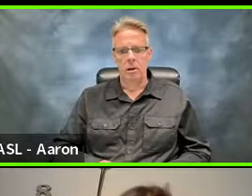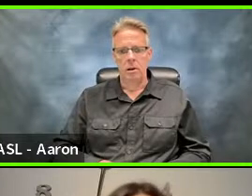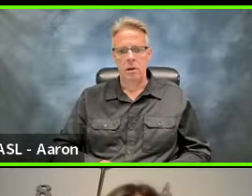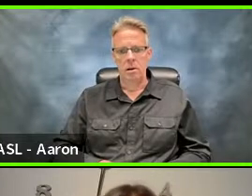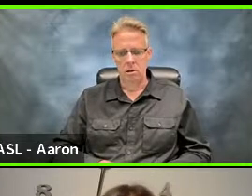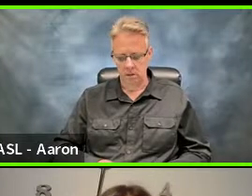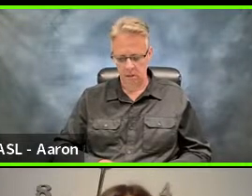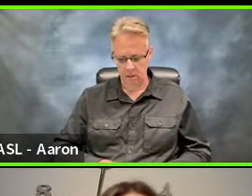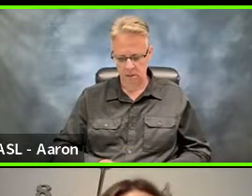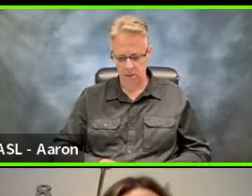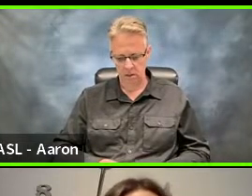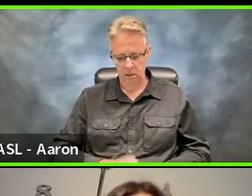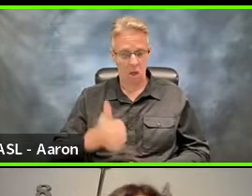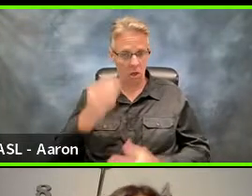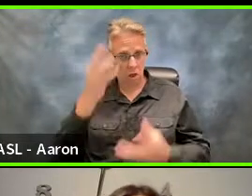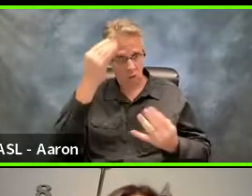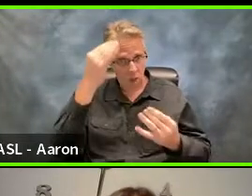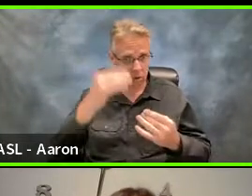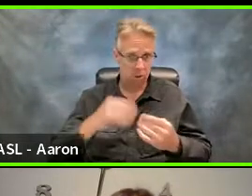Other thoughts, comments,